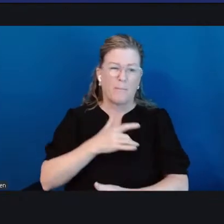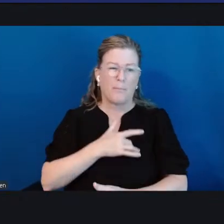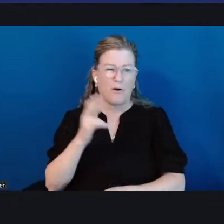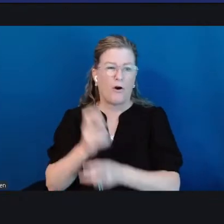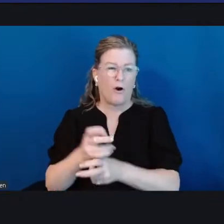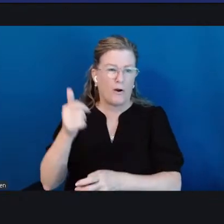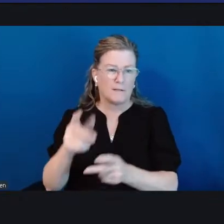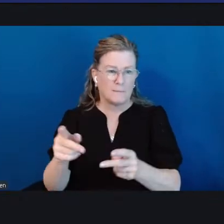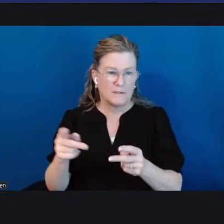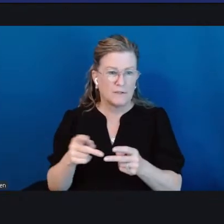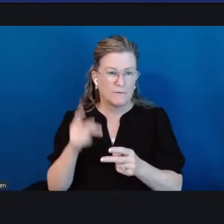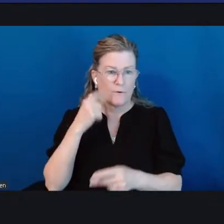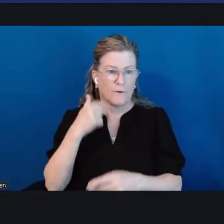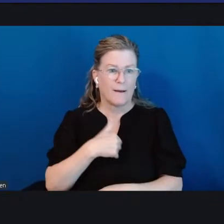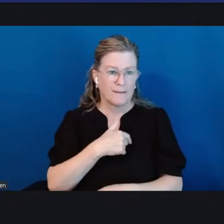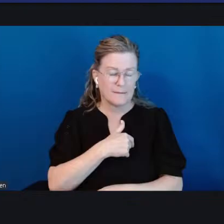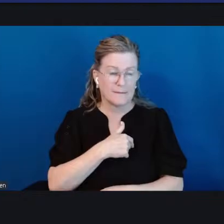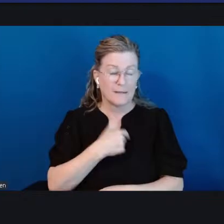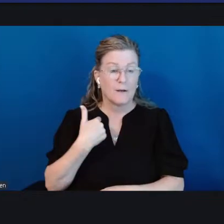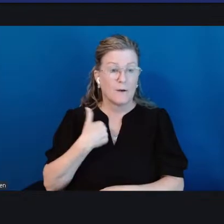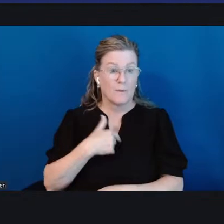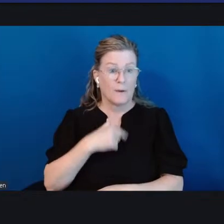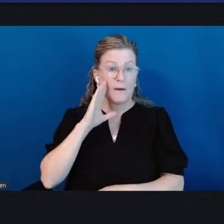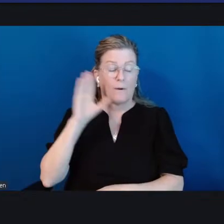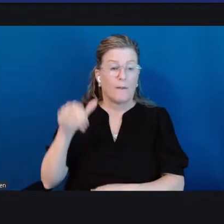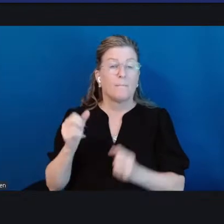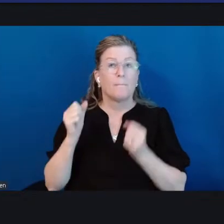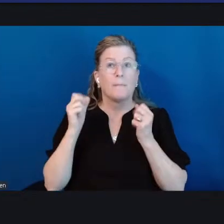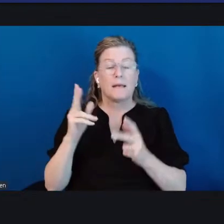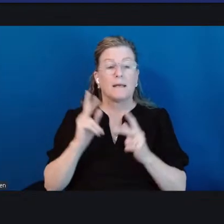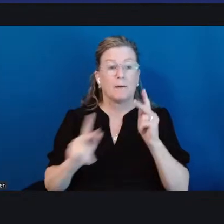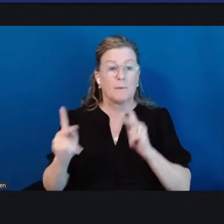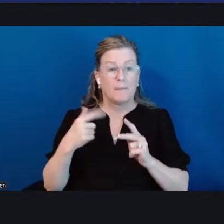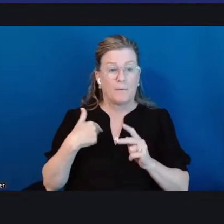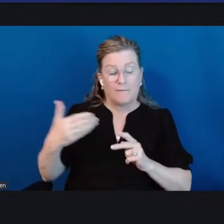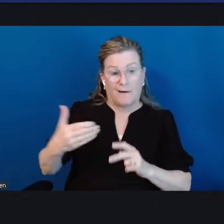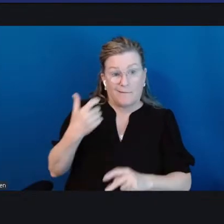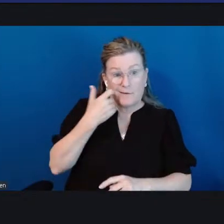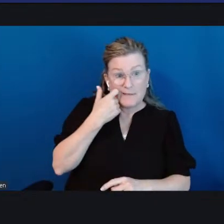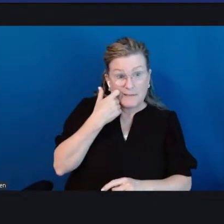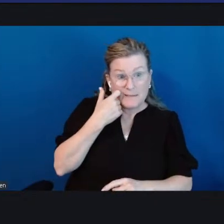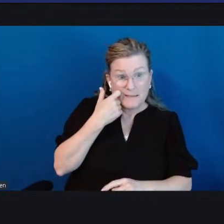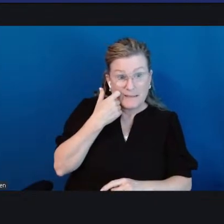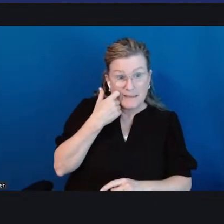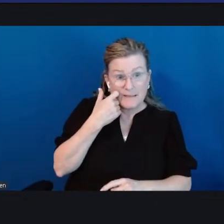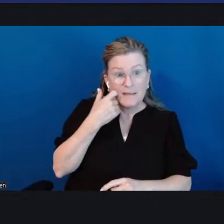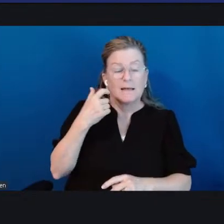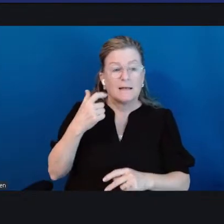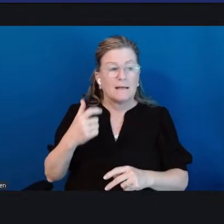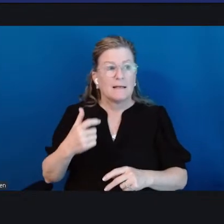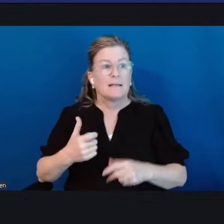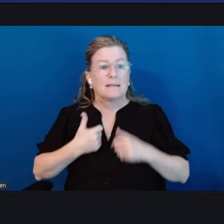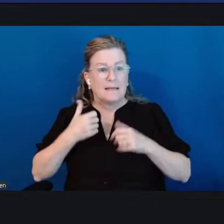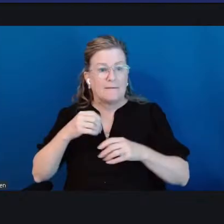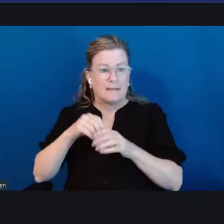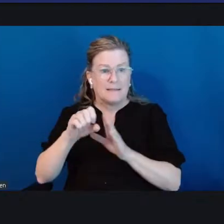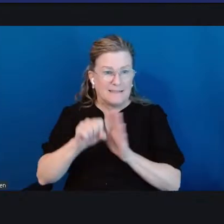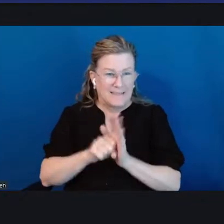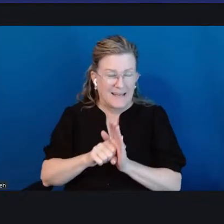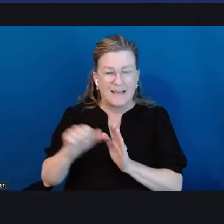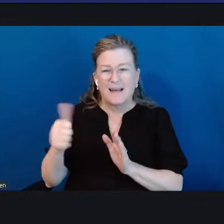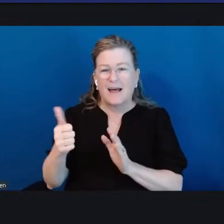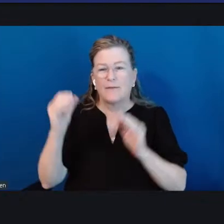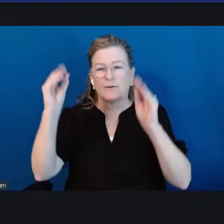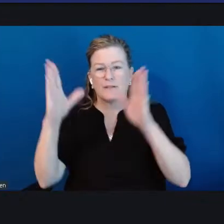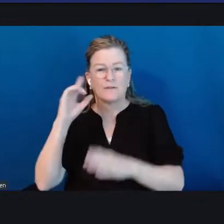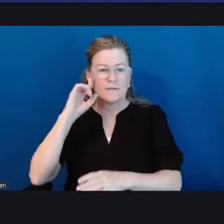we have. We found that a lot of the people that we've hired recently have been within the state. There are other teachers of the